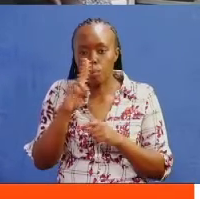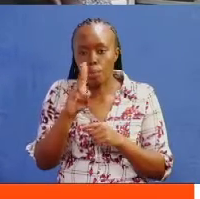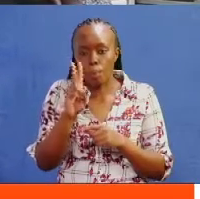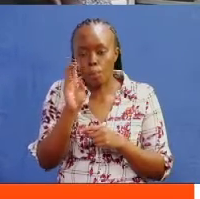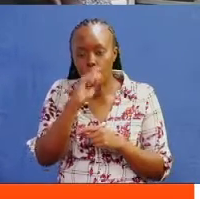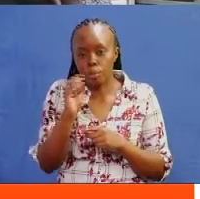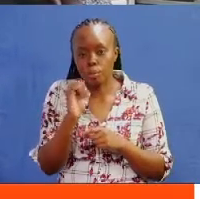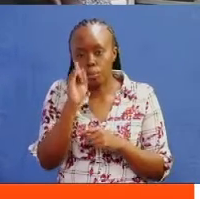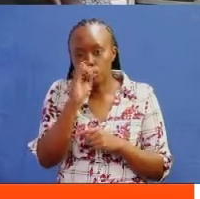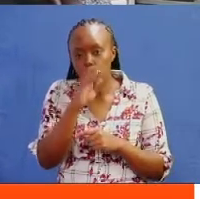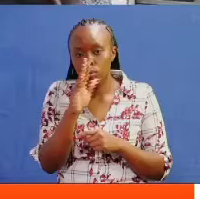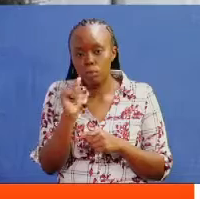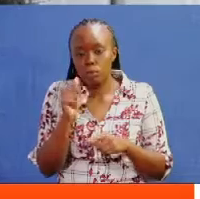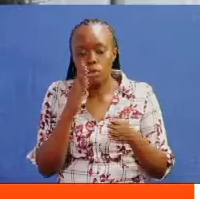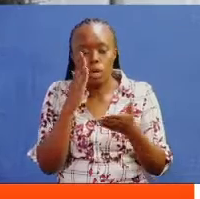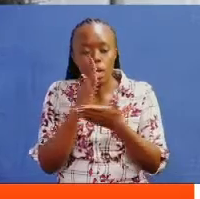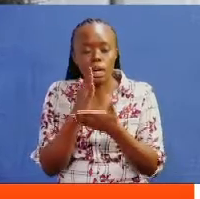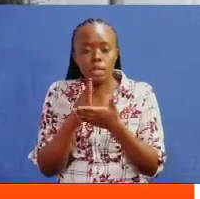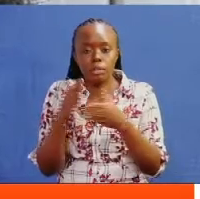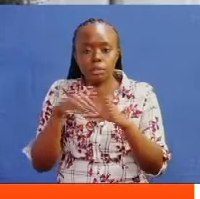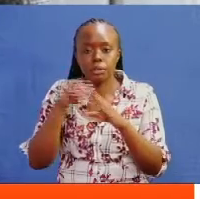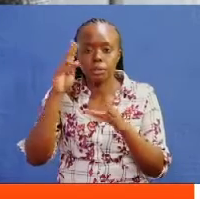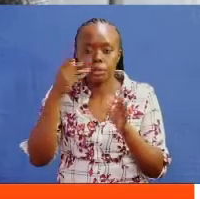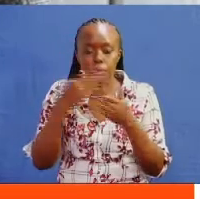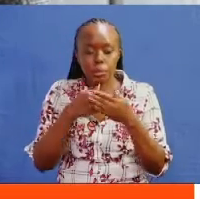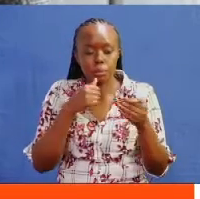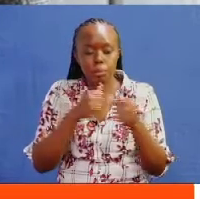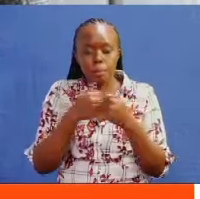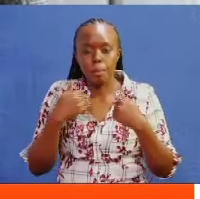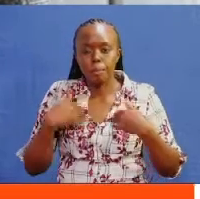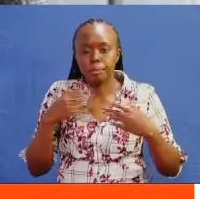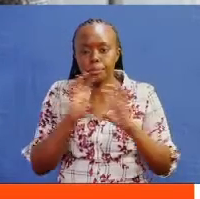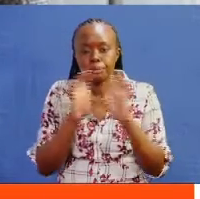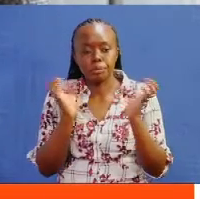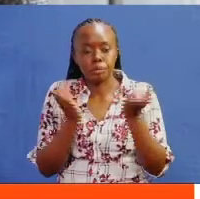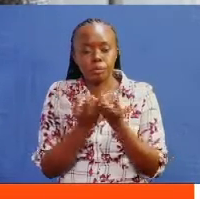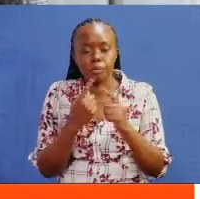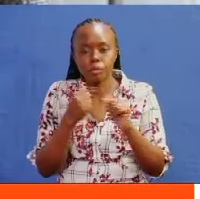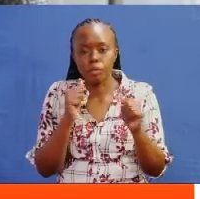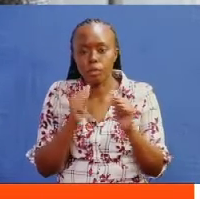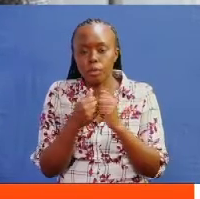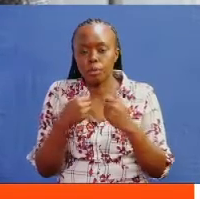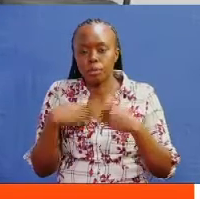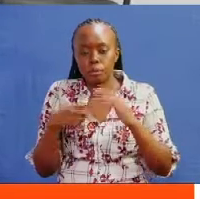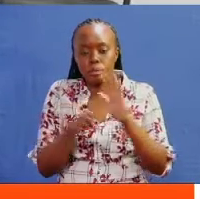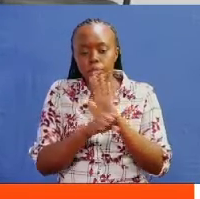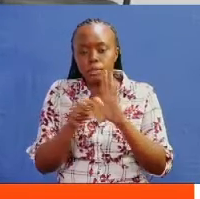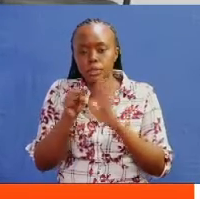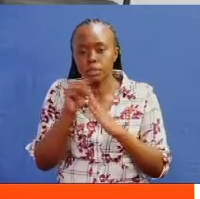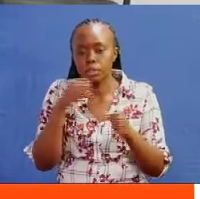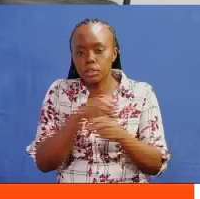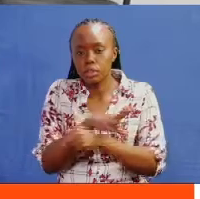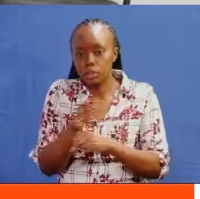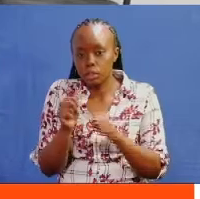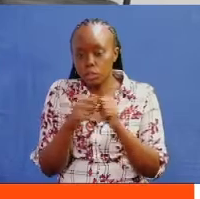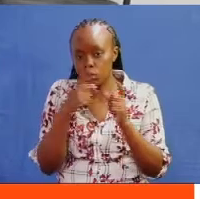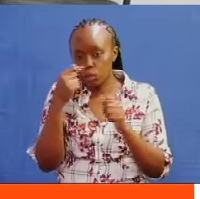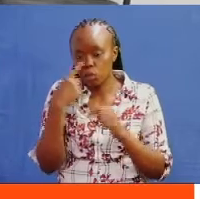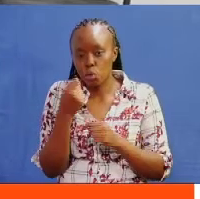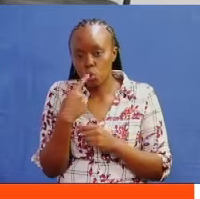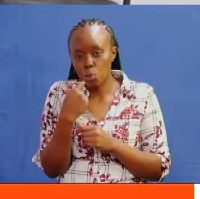to a stop in Kenya after the government barred companies from shipping and administering the COVID-19